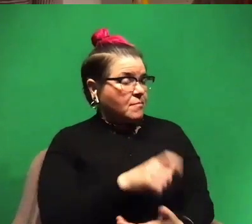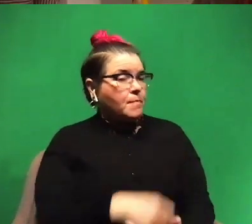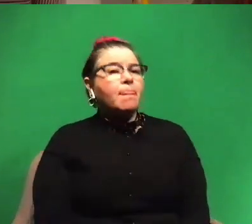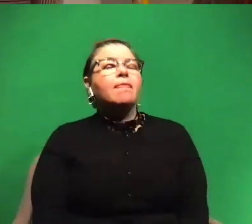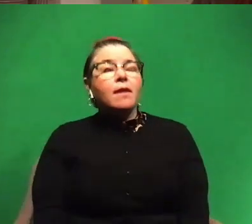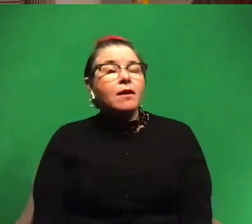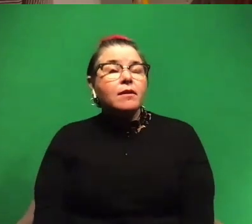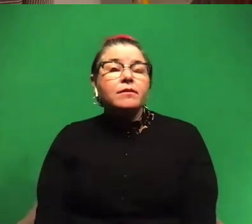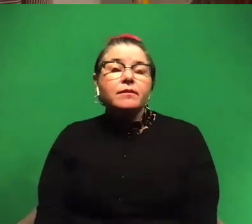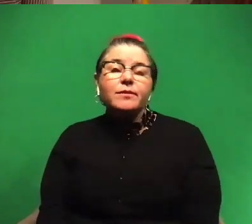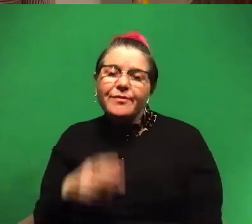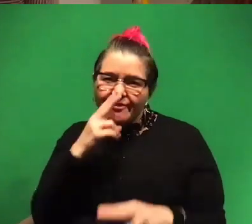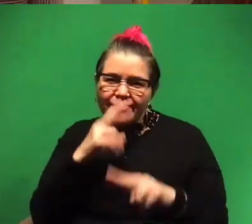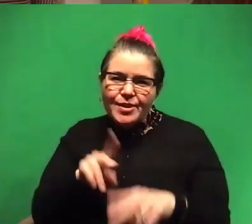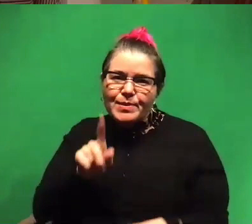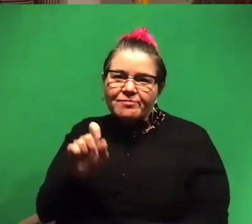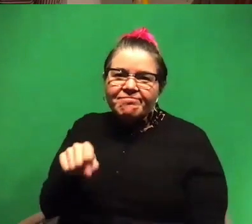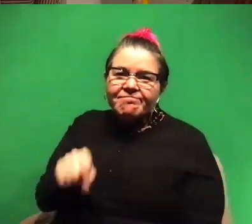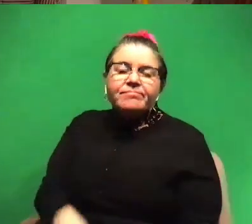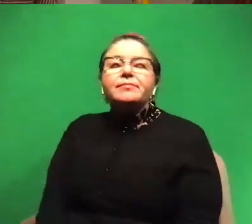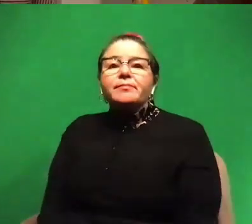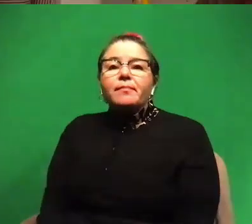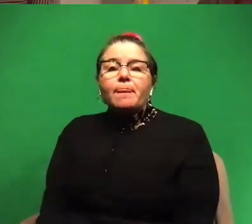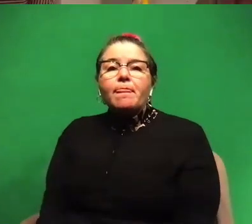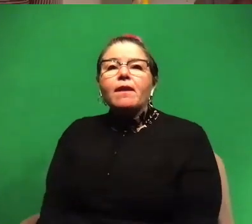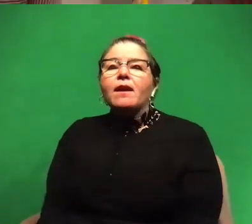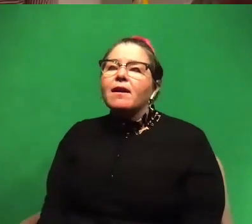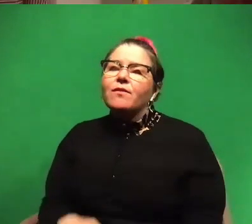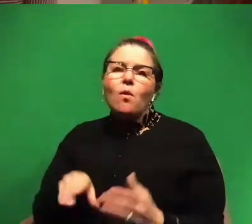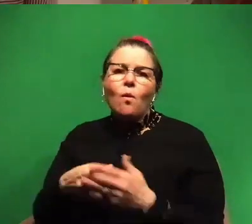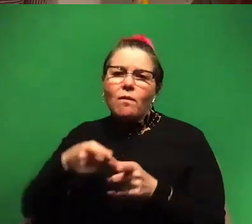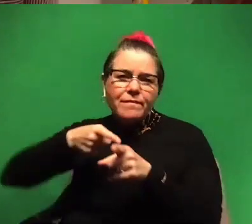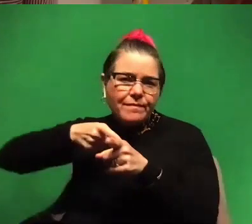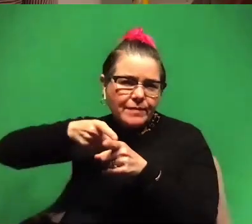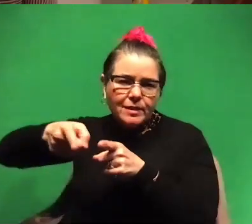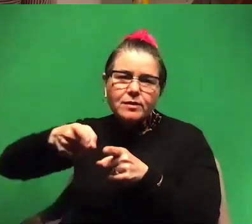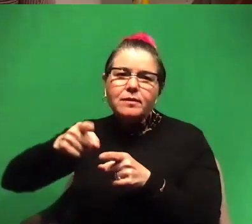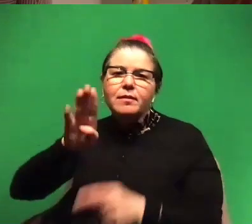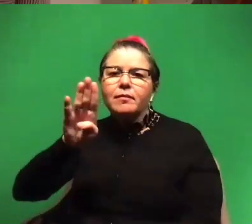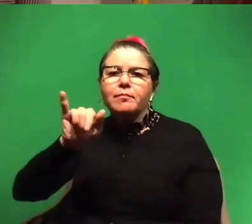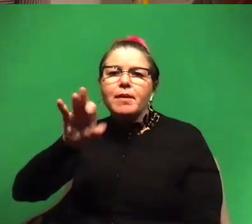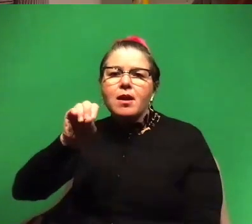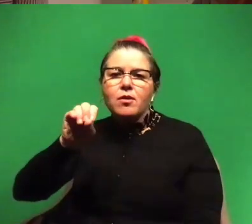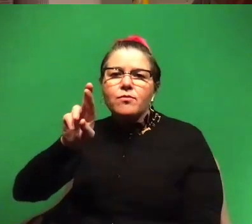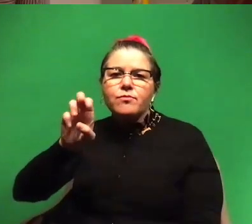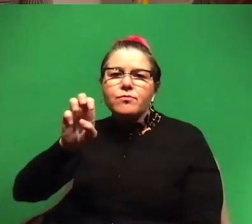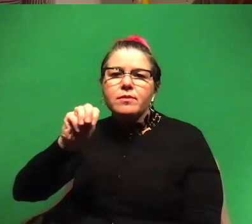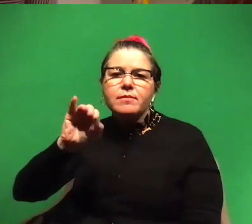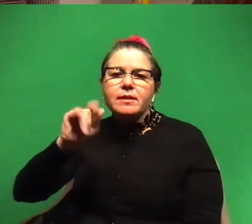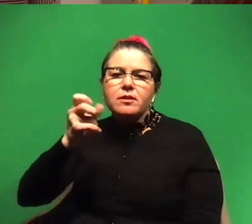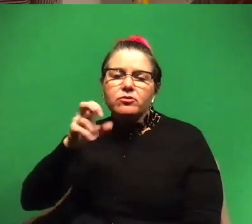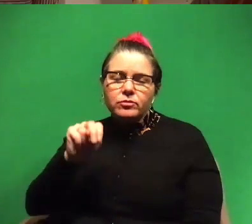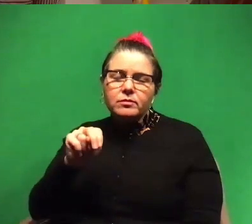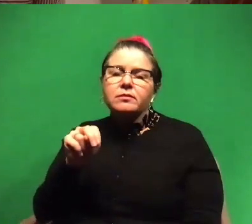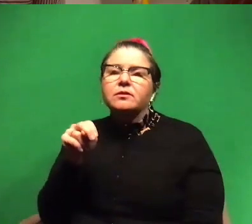so that's like a really fun question. There's a whole field called bioremediation. So this is